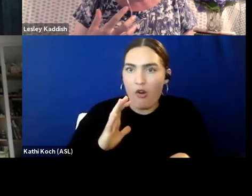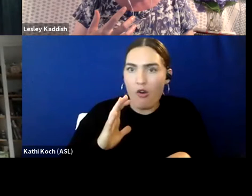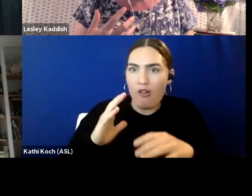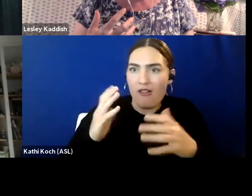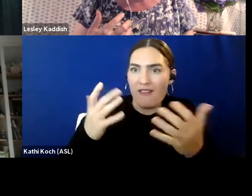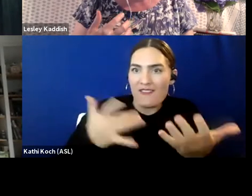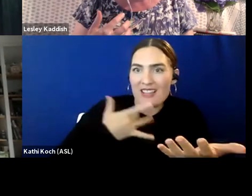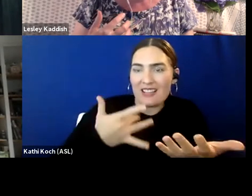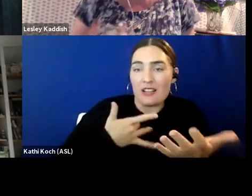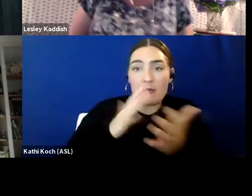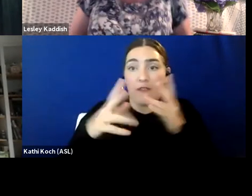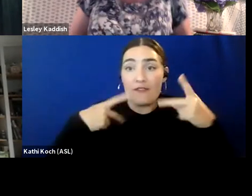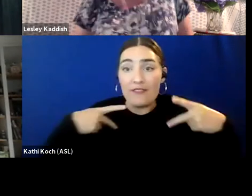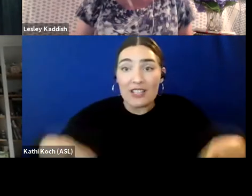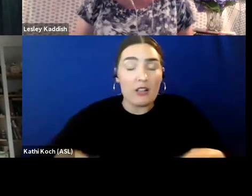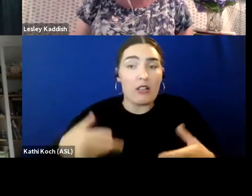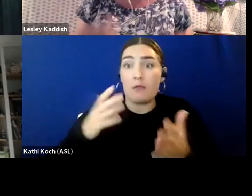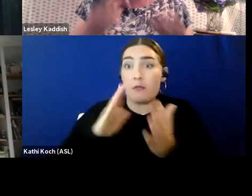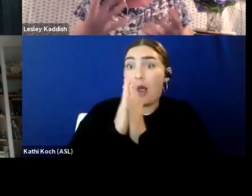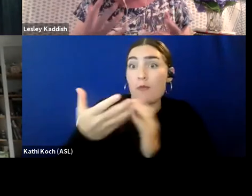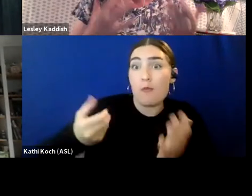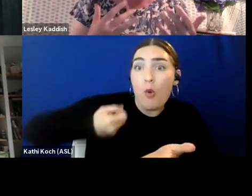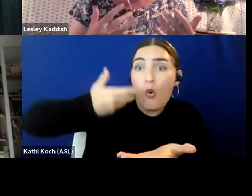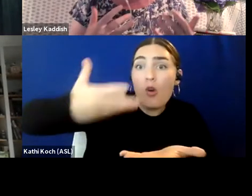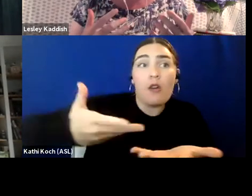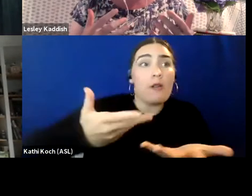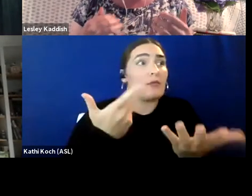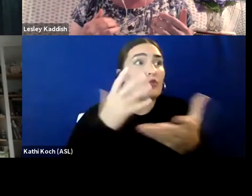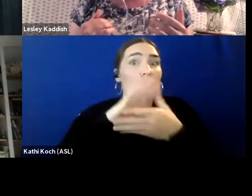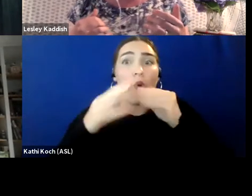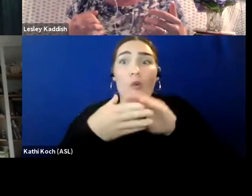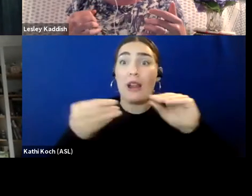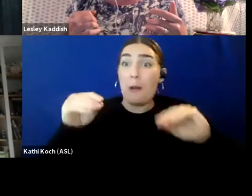poem or it becomes a movement or it becomes a story or a memory. And then